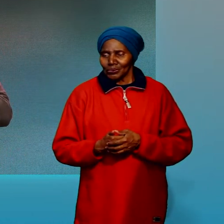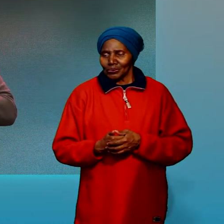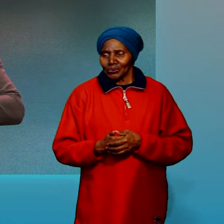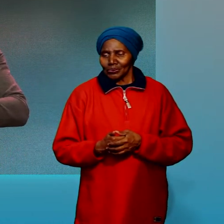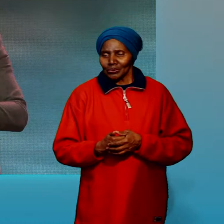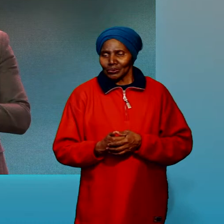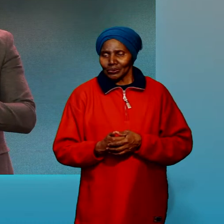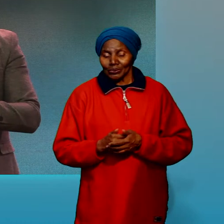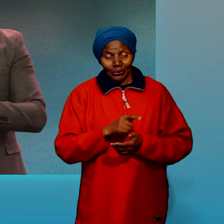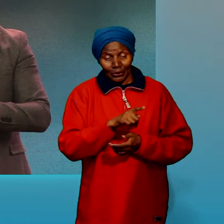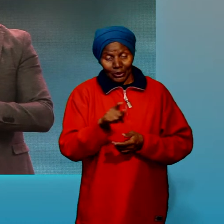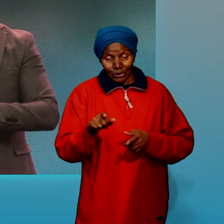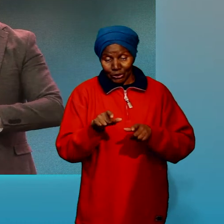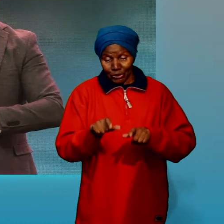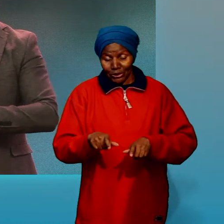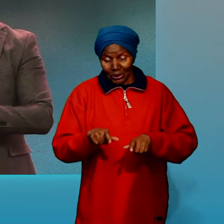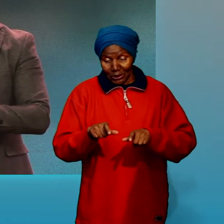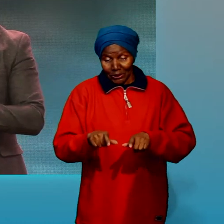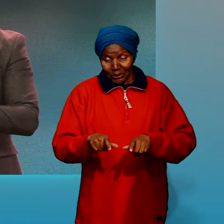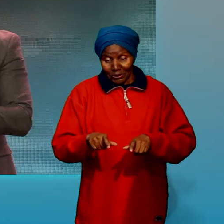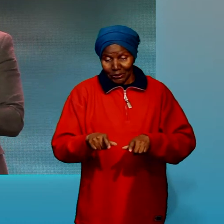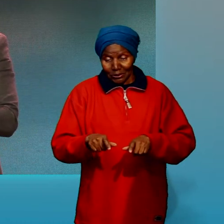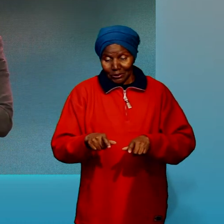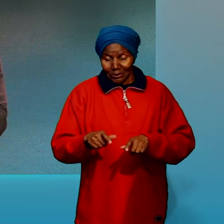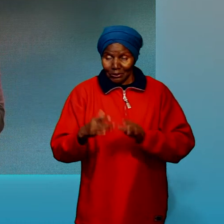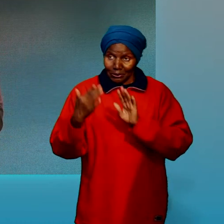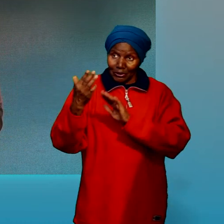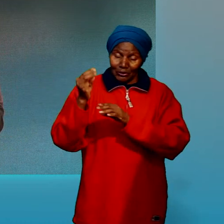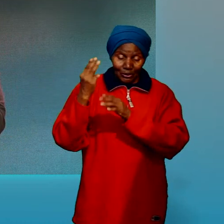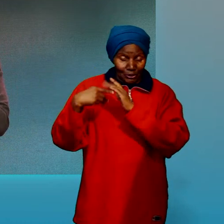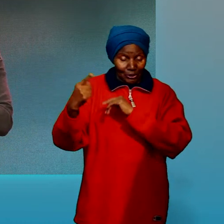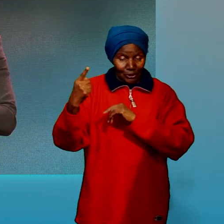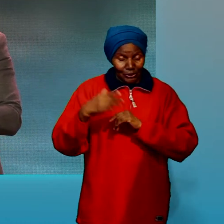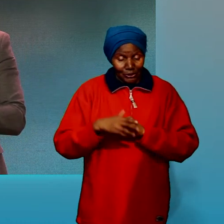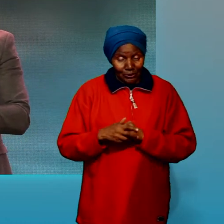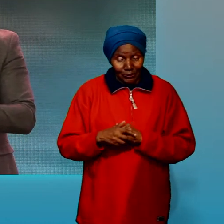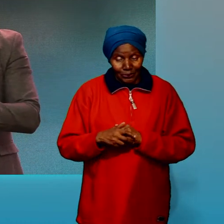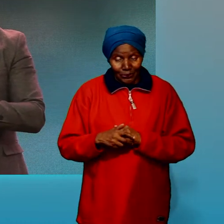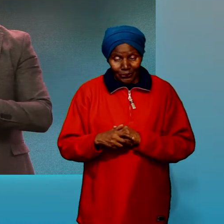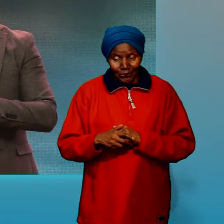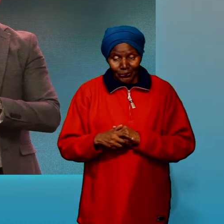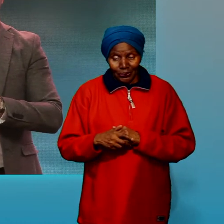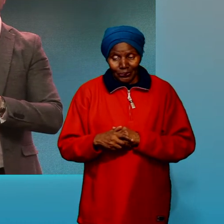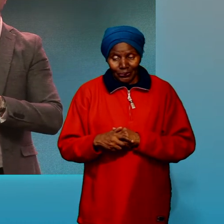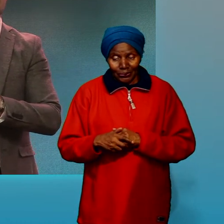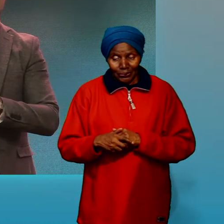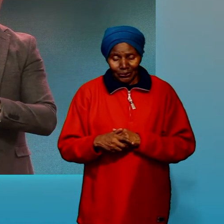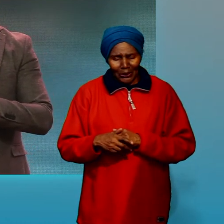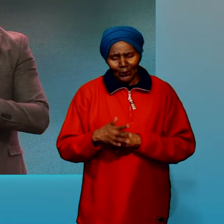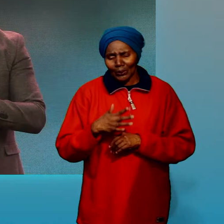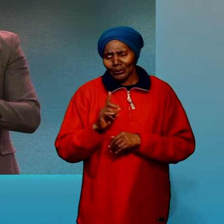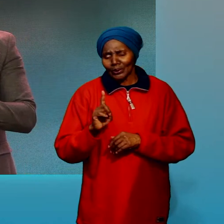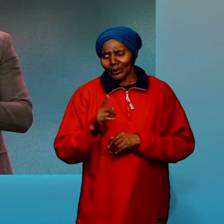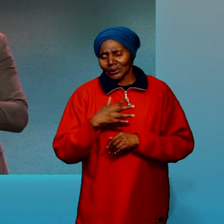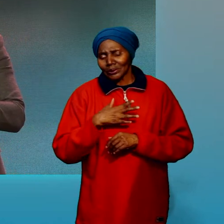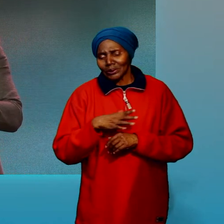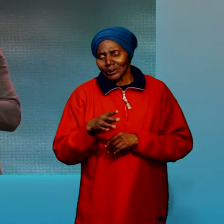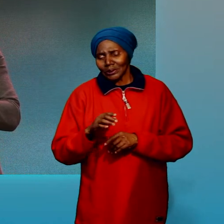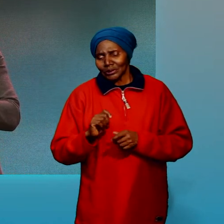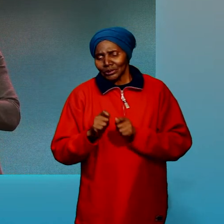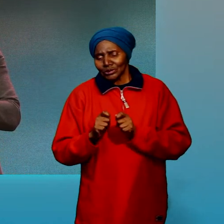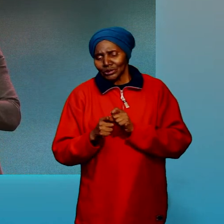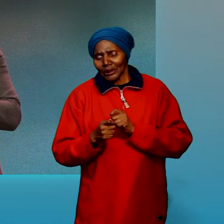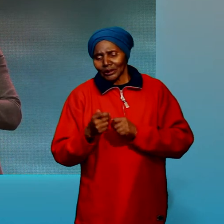Are you abiding in the presence of God? And what needs pruning in your